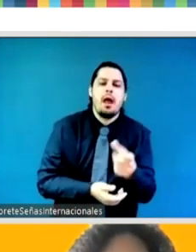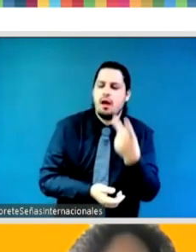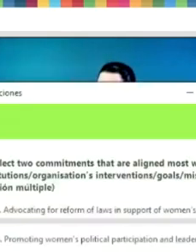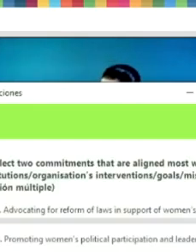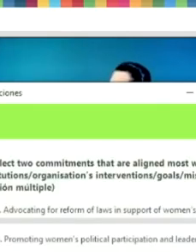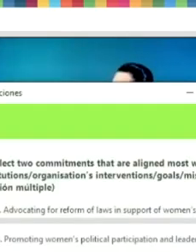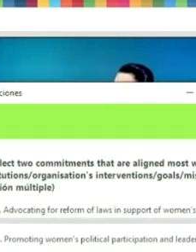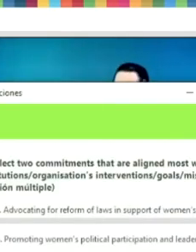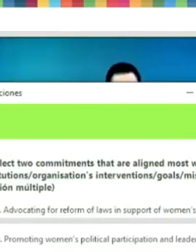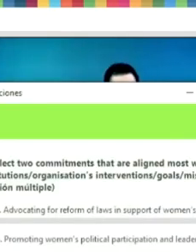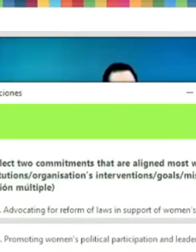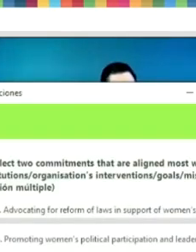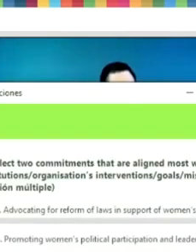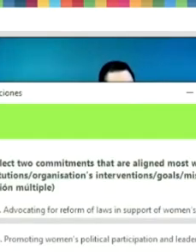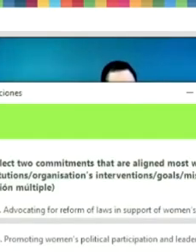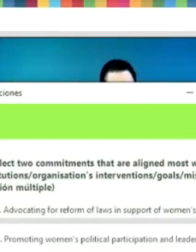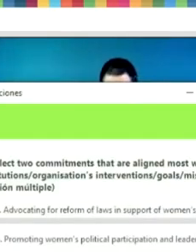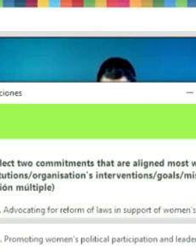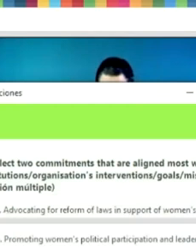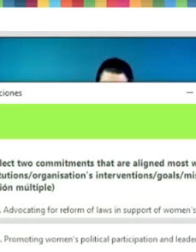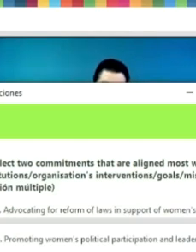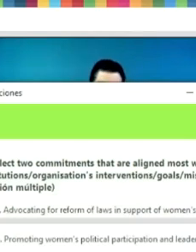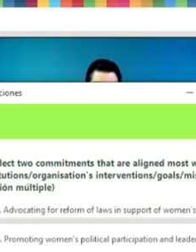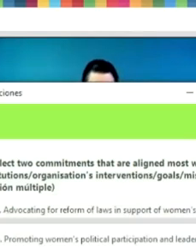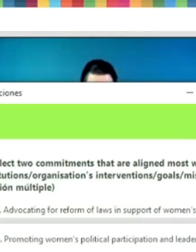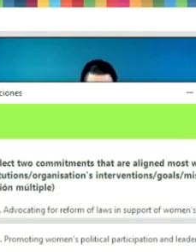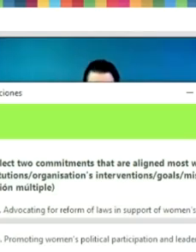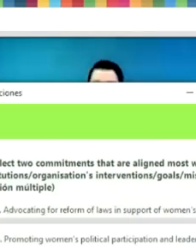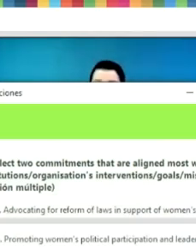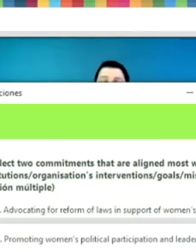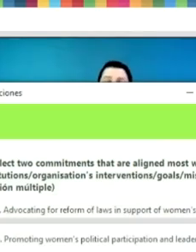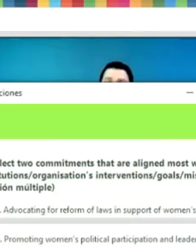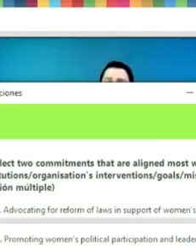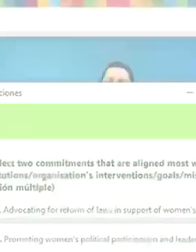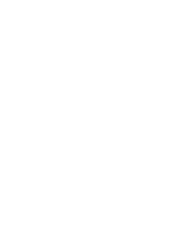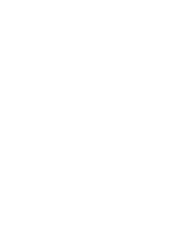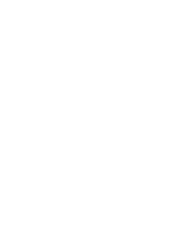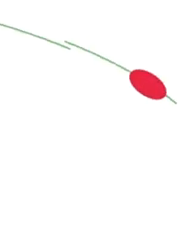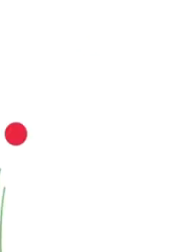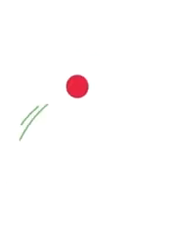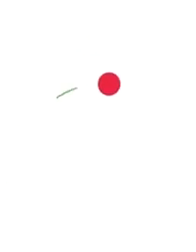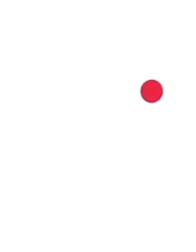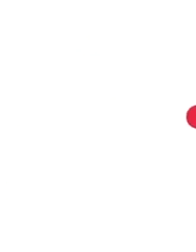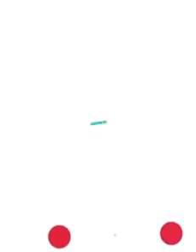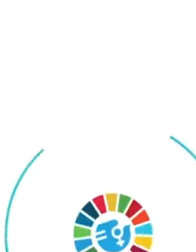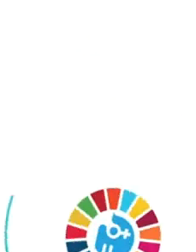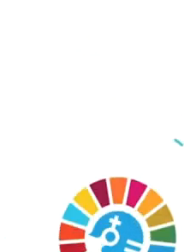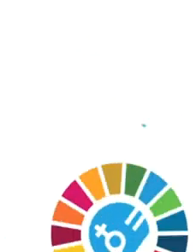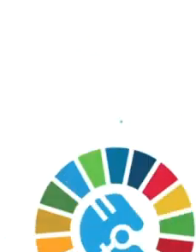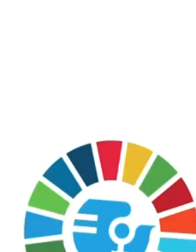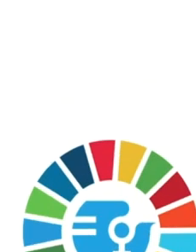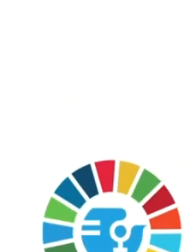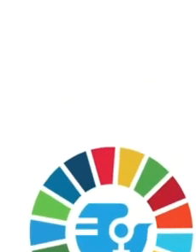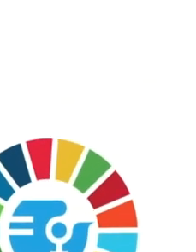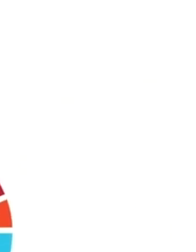of the day to hear what are the commitments that are aligned most with your institutions or organizations